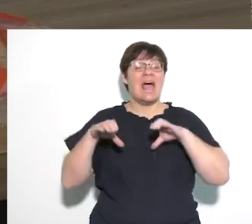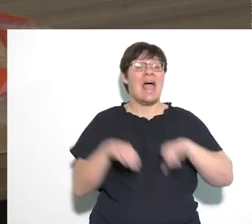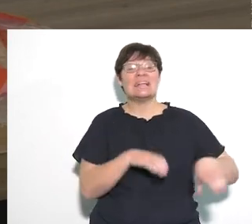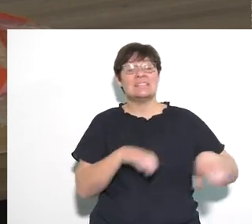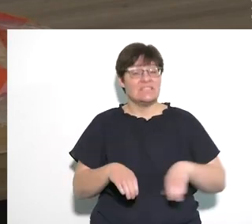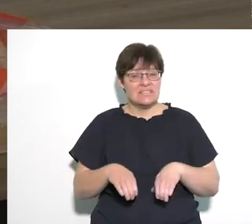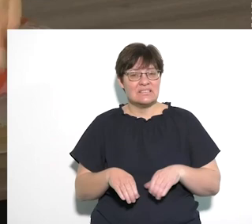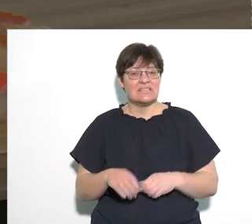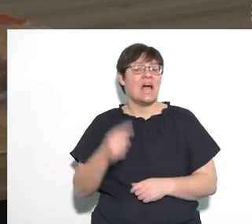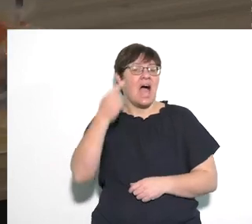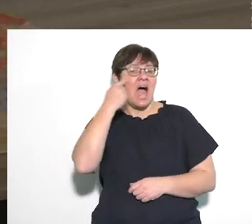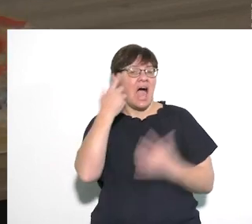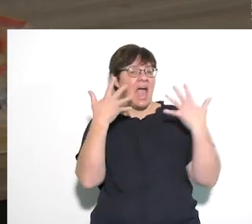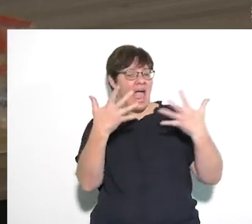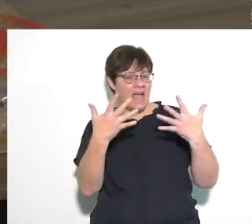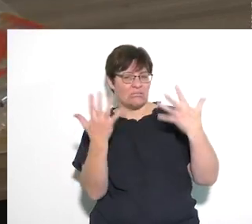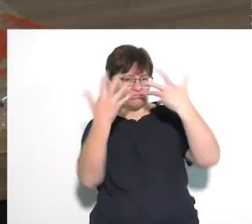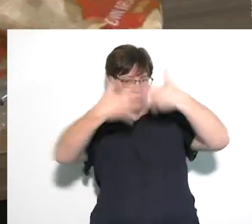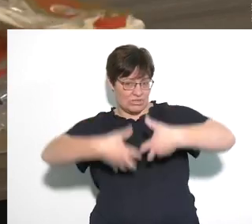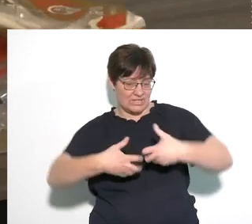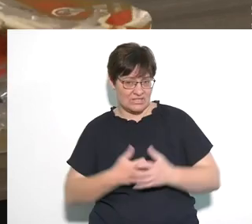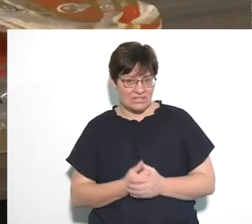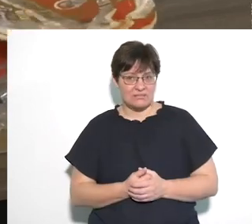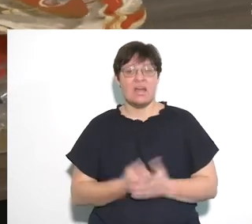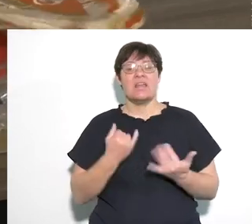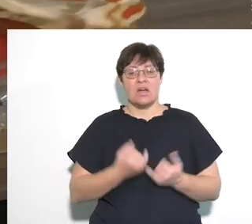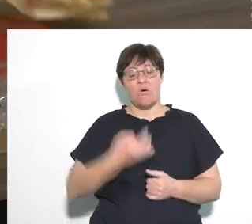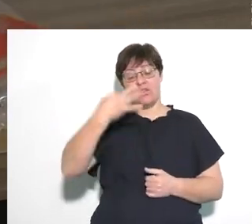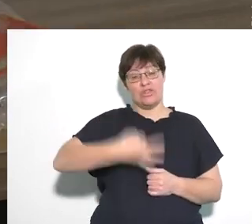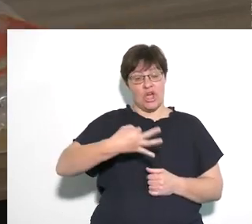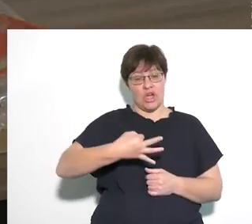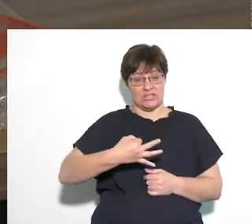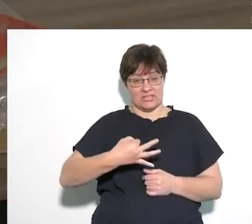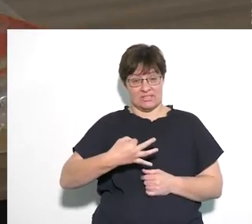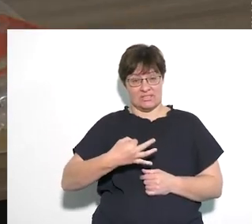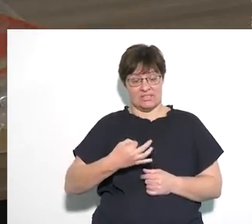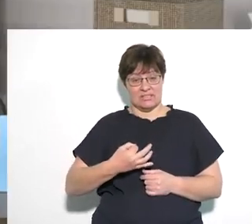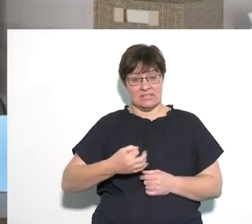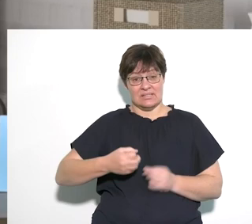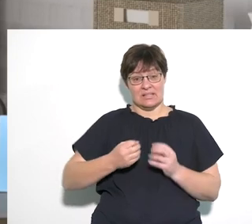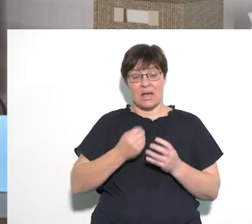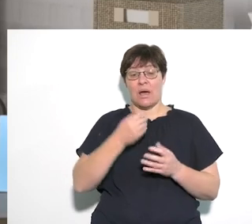activities that build eye-hand coordination. Here I'm using the third bread bag.